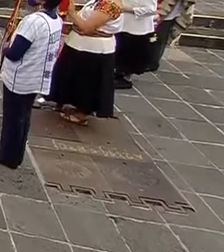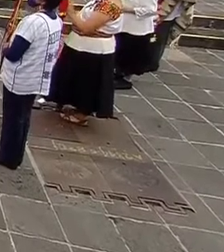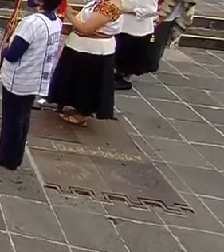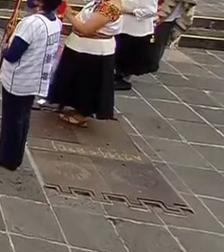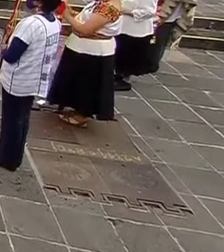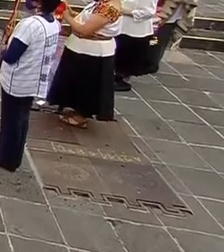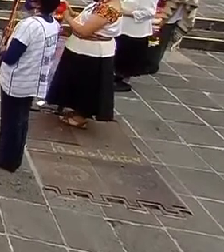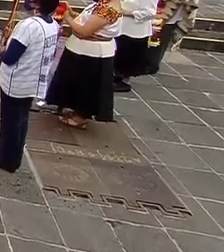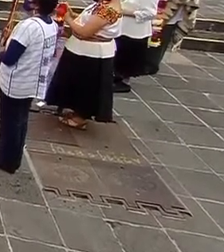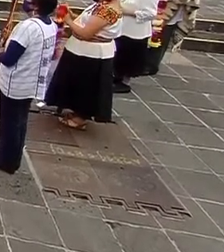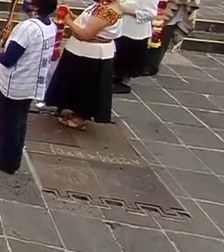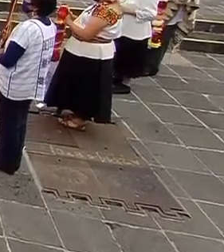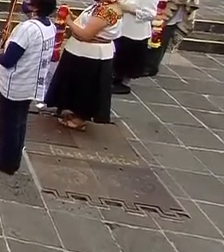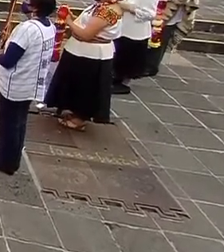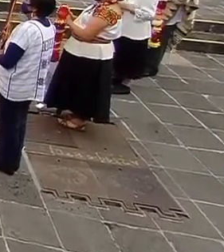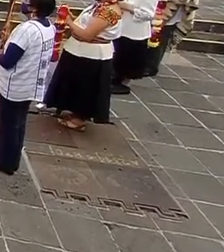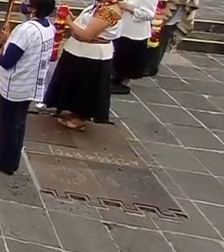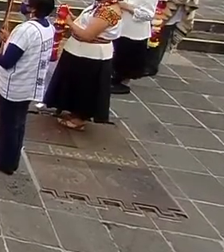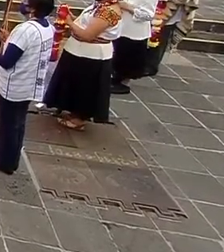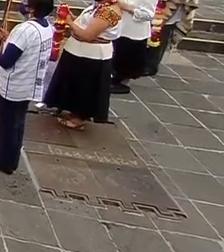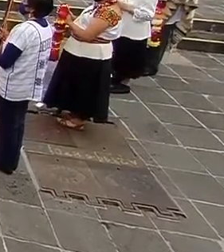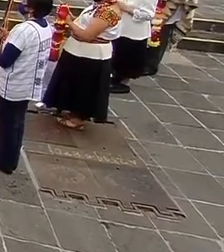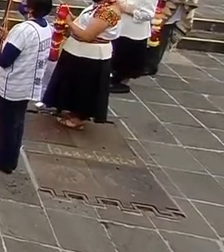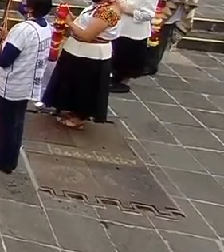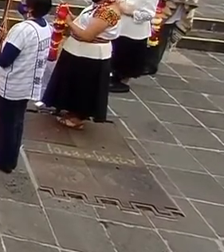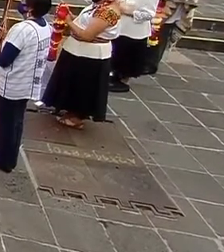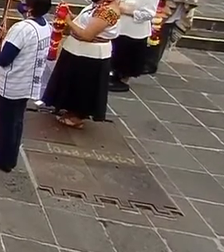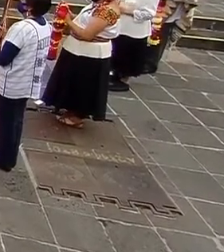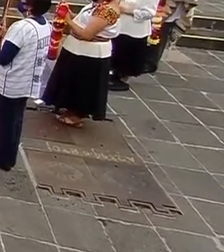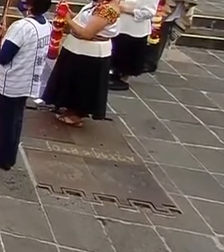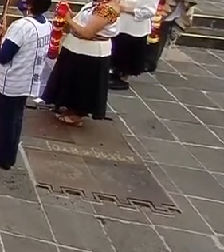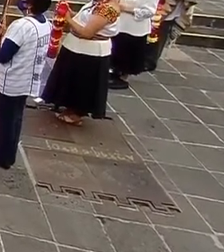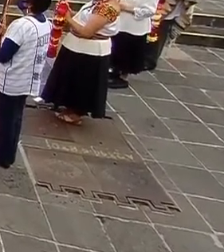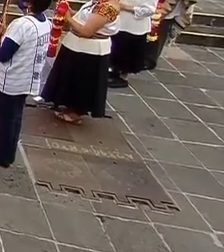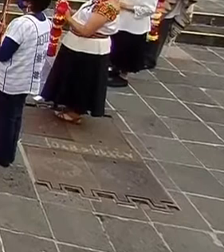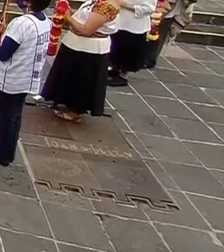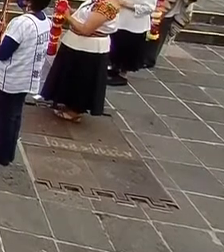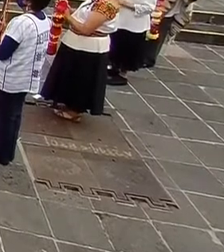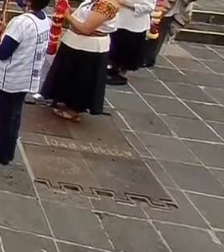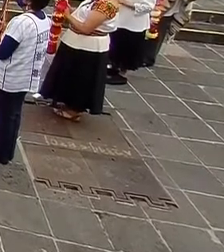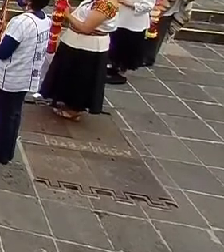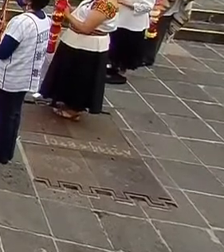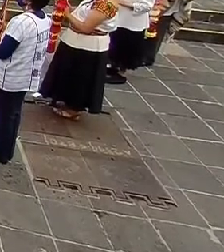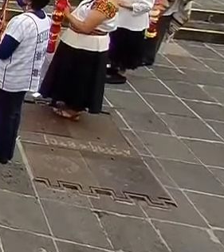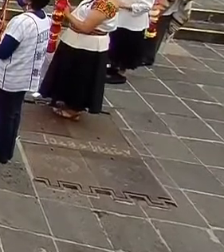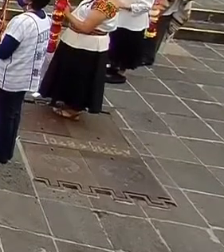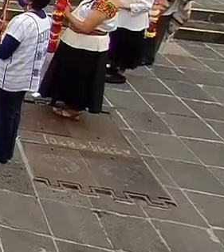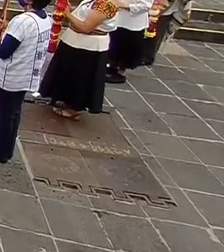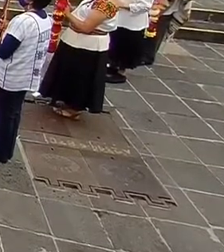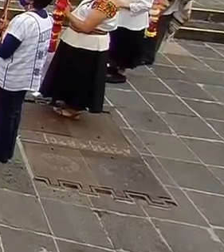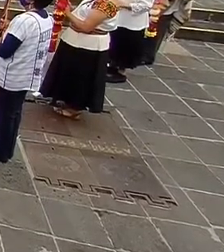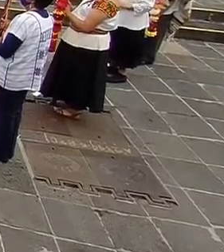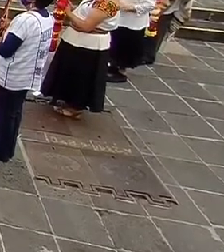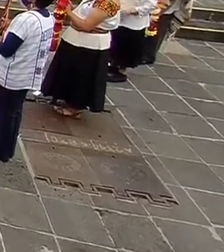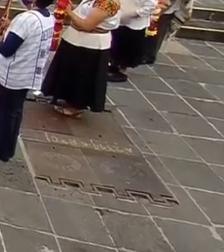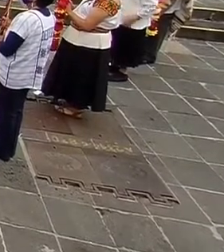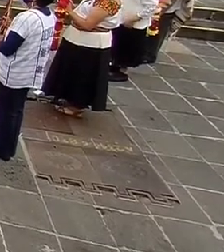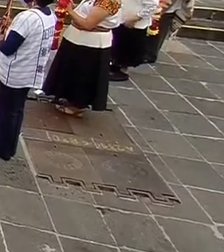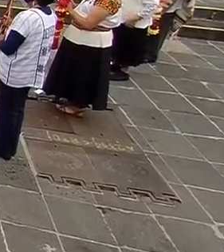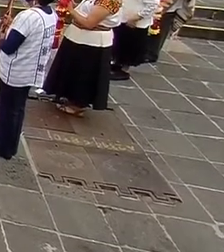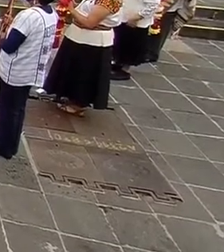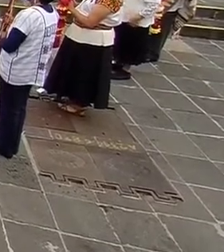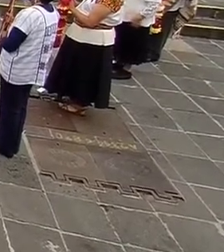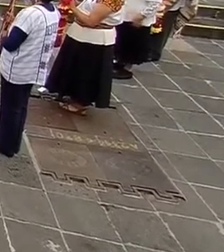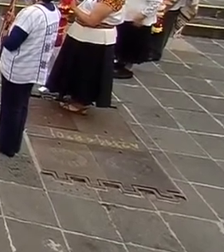Ximoponalti timochinti, nican in Pangueyaltepetl, Mexico Tenochtitlan, in Tenyocan, in Machiyocan, in Tenochtli Maca